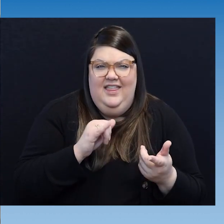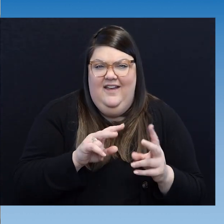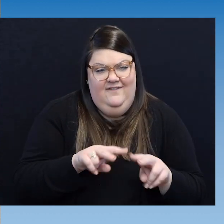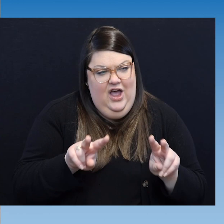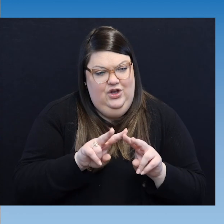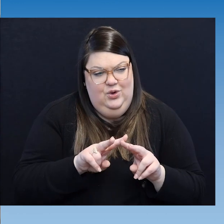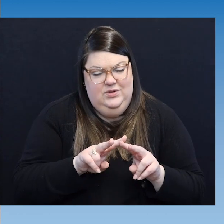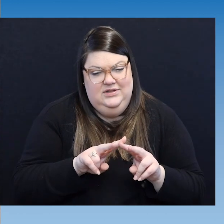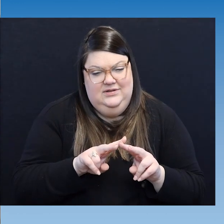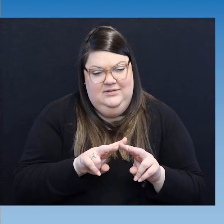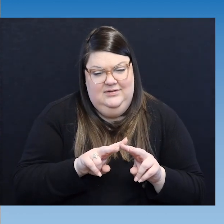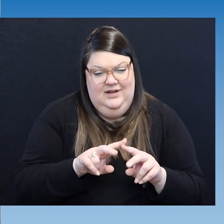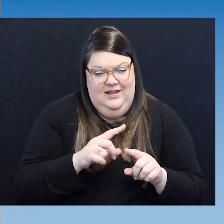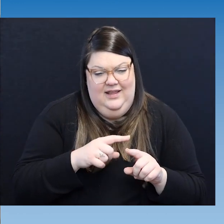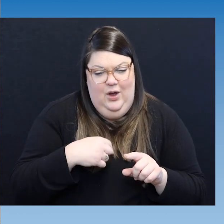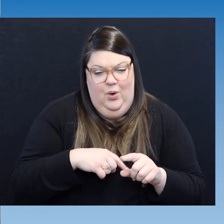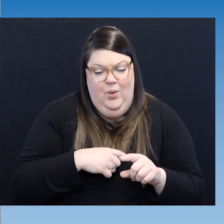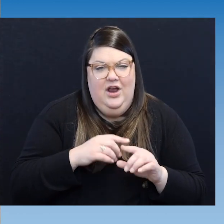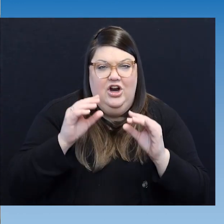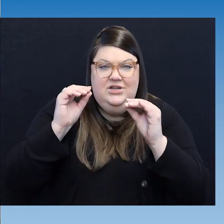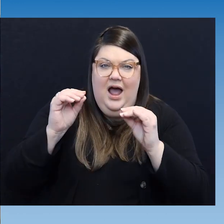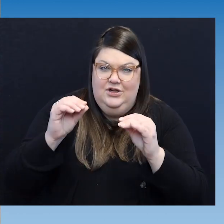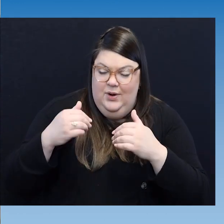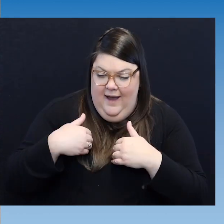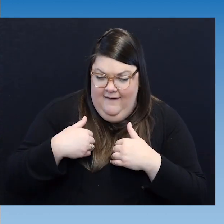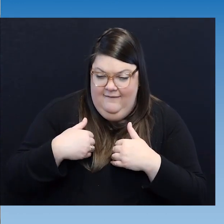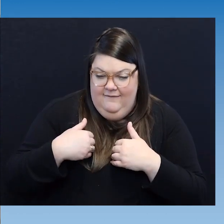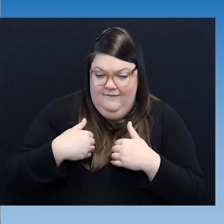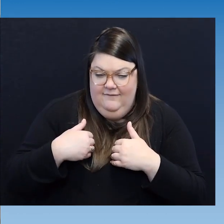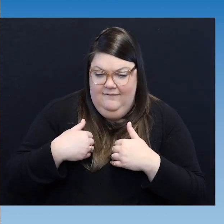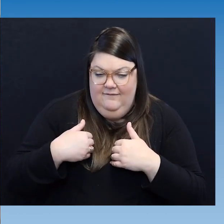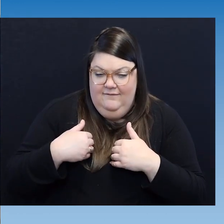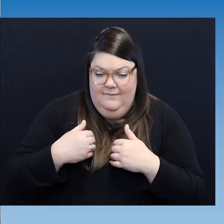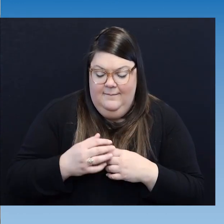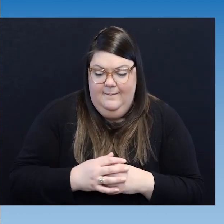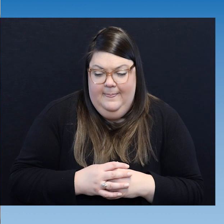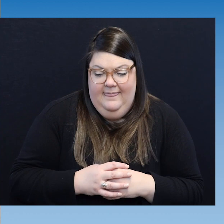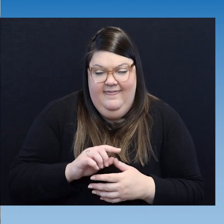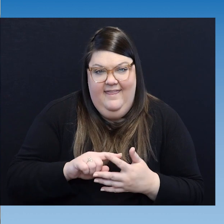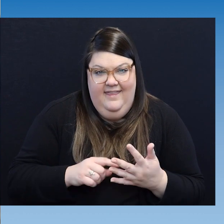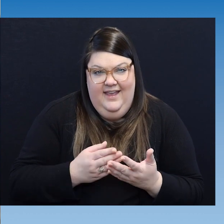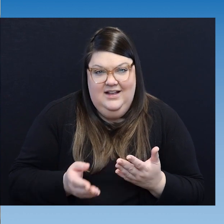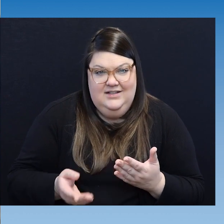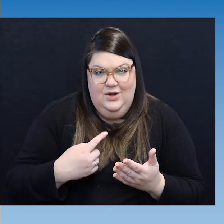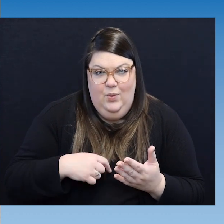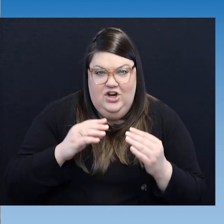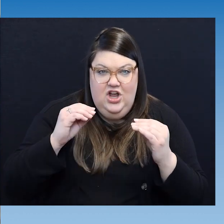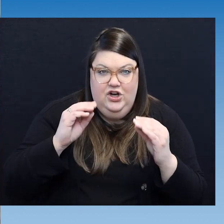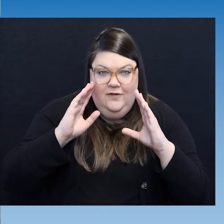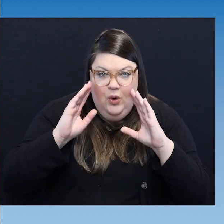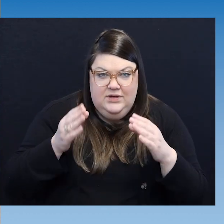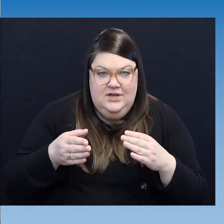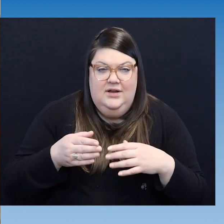the values I think that we are taught to sort of have and the things that we are taught